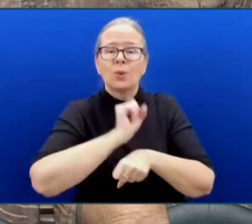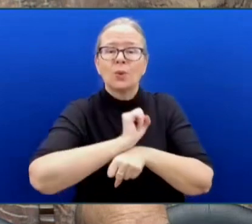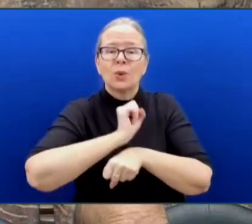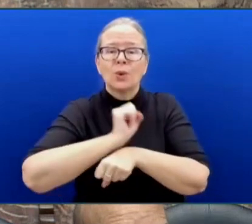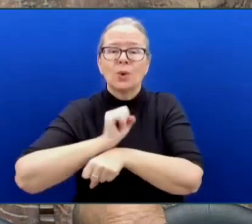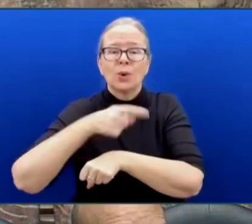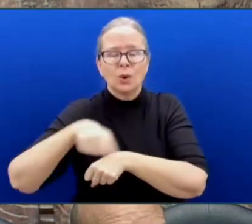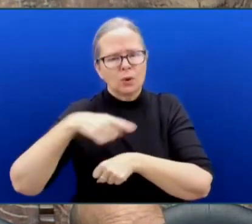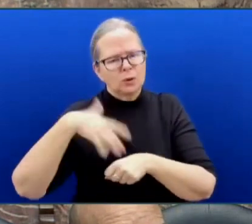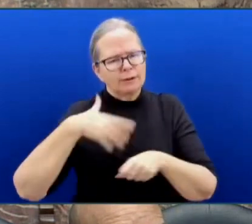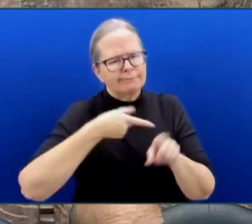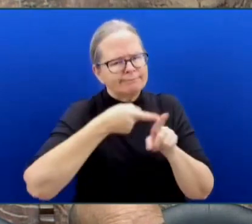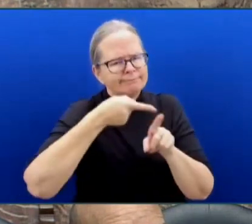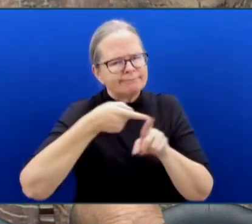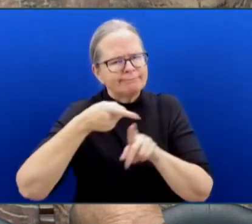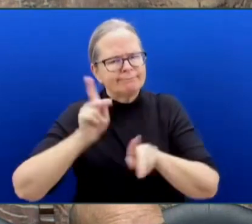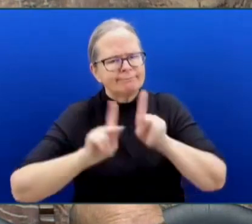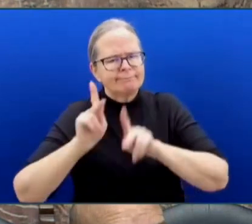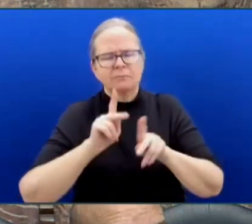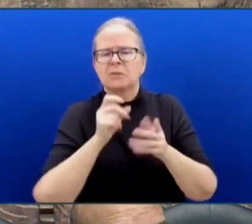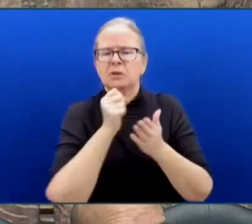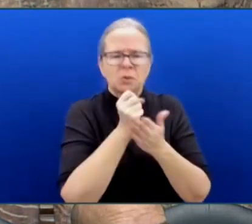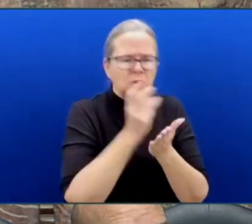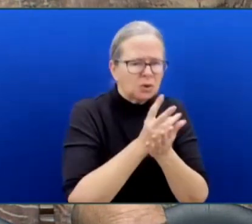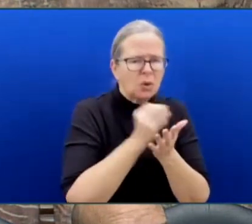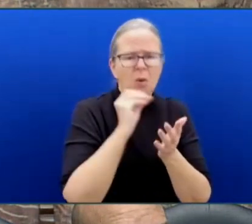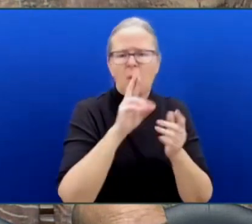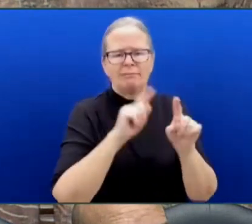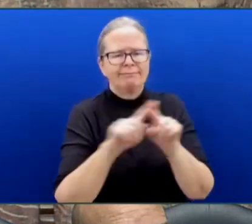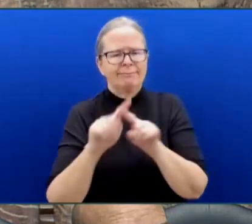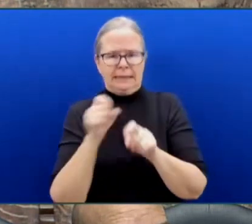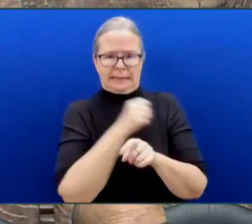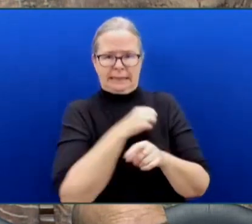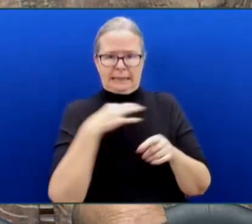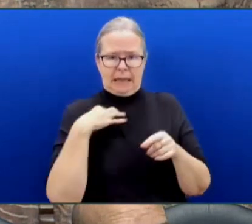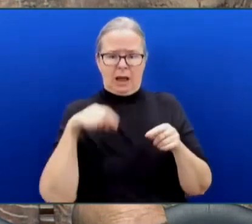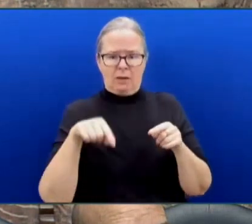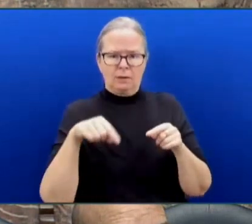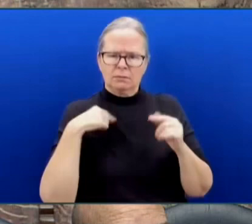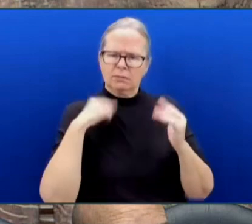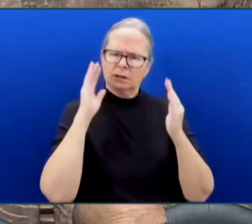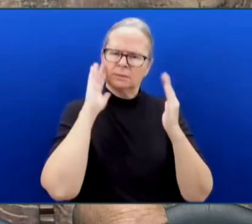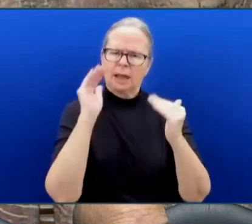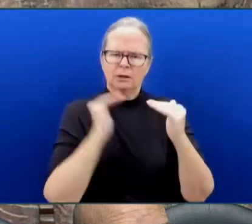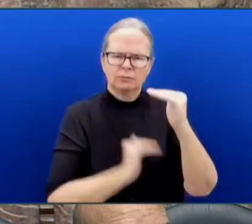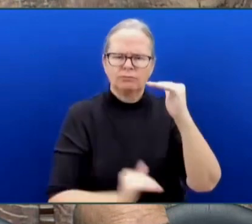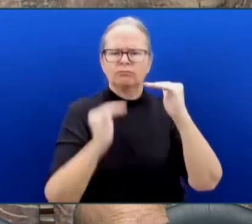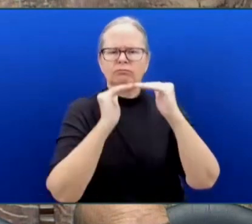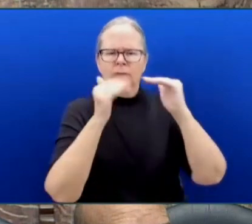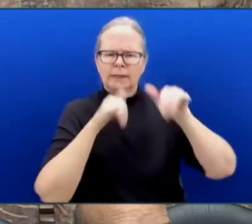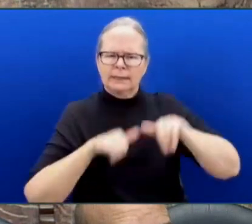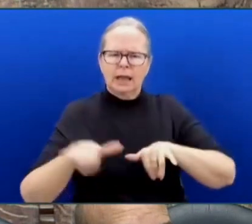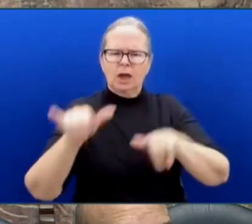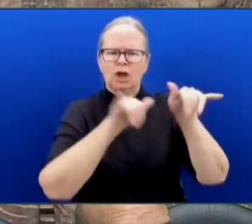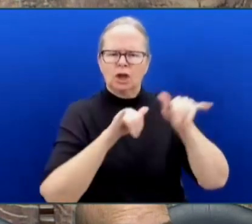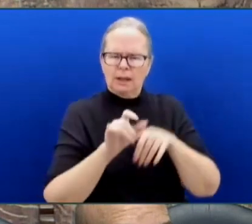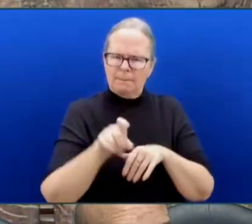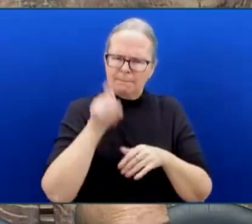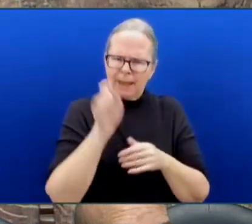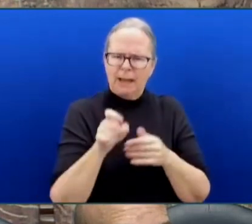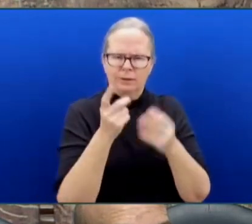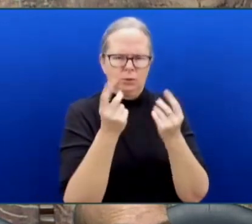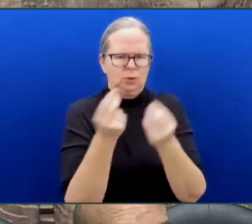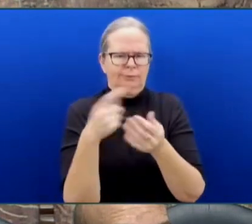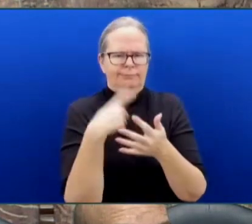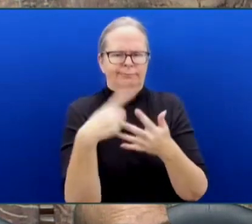expectation. So we have to do exactly the kind of things the member's talking about, and we also have to engage with our community of workers